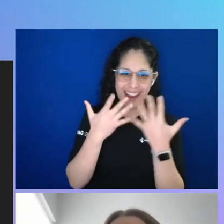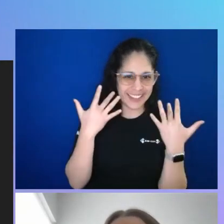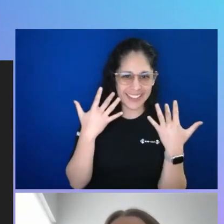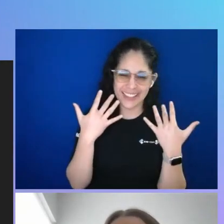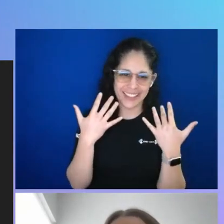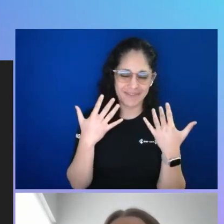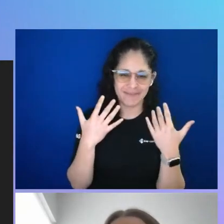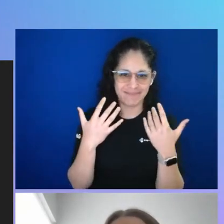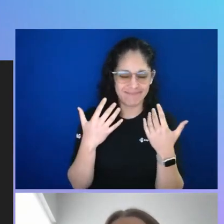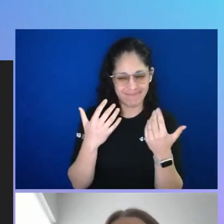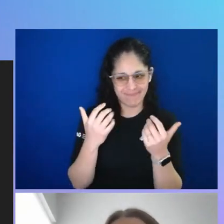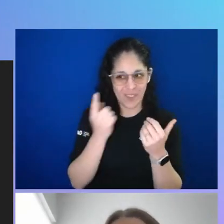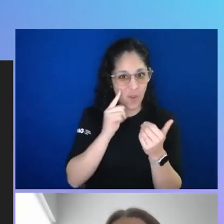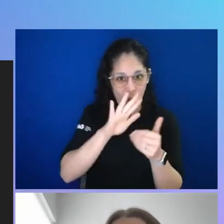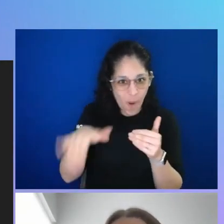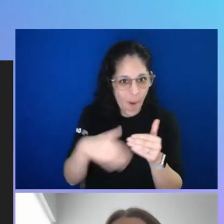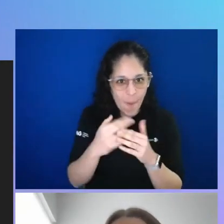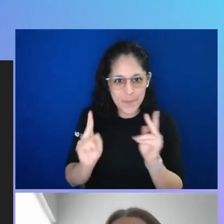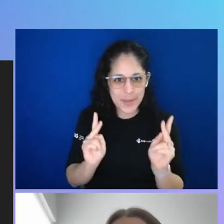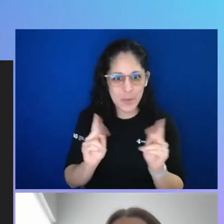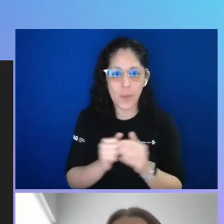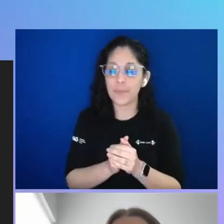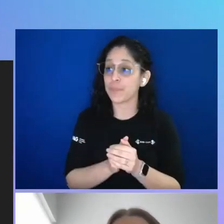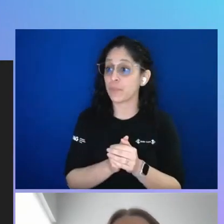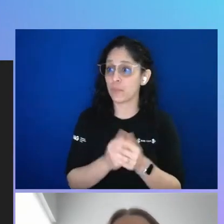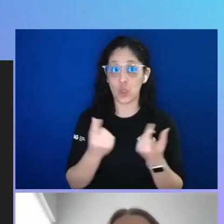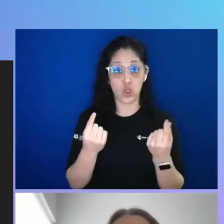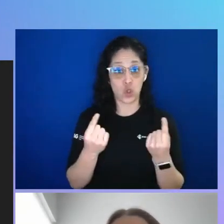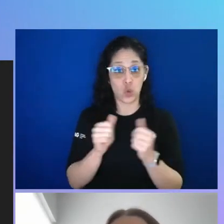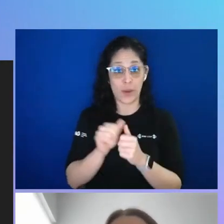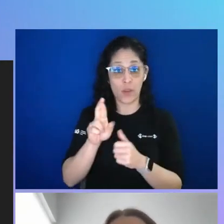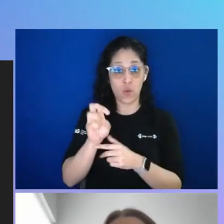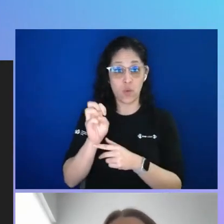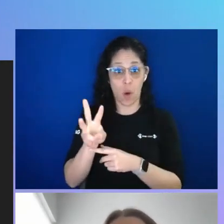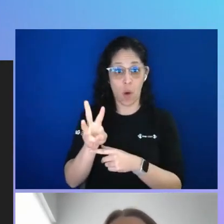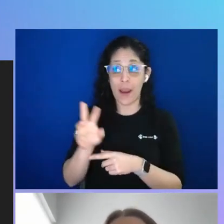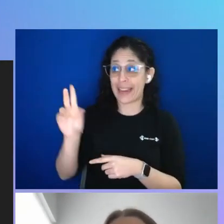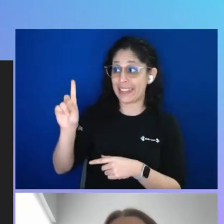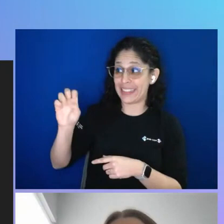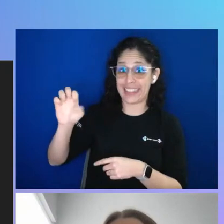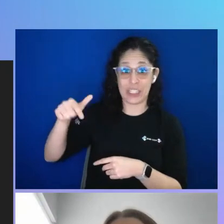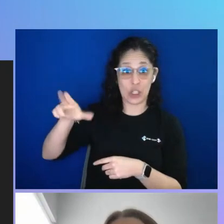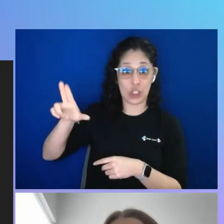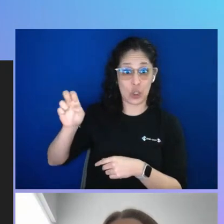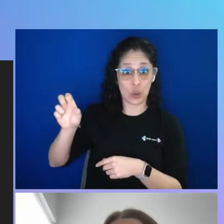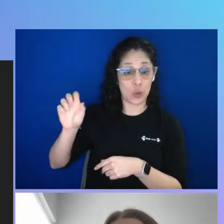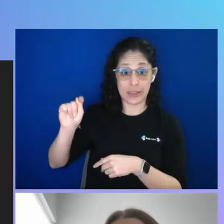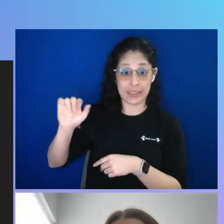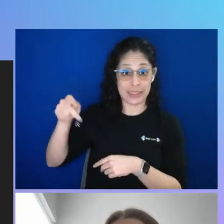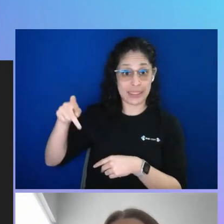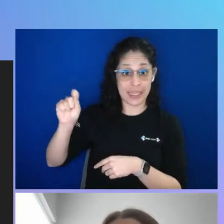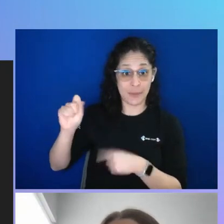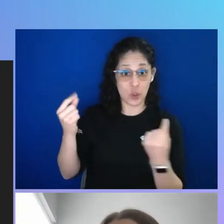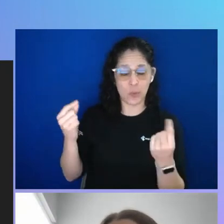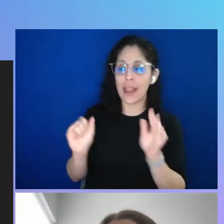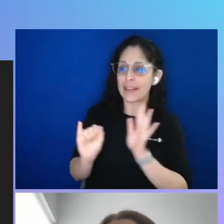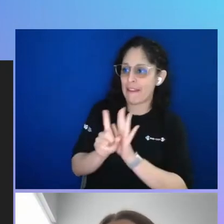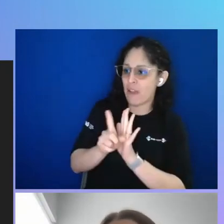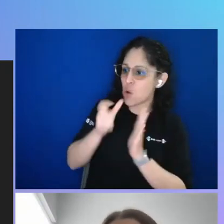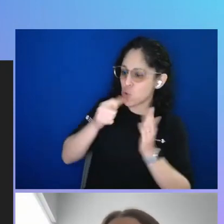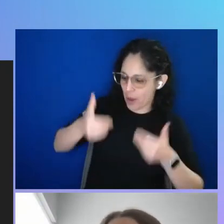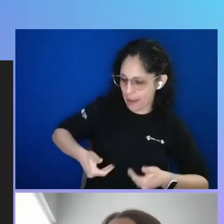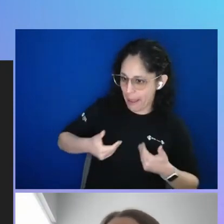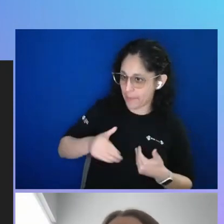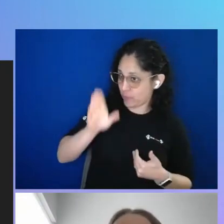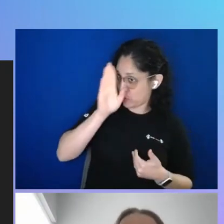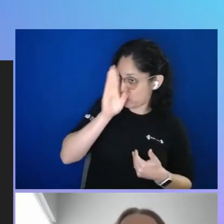So what we did for Row, and here are some tips that we got from DQ, but you can identify yourself, speak directly to the person. They can tell if you're